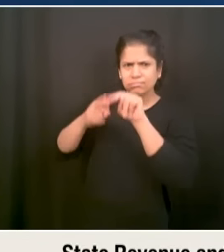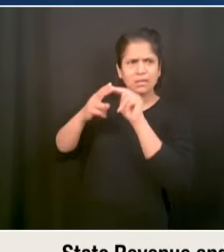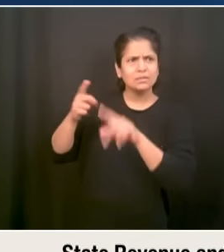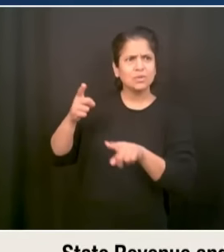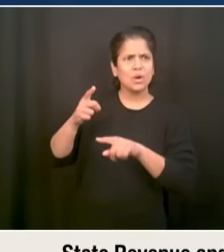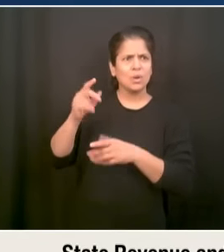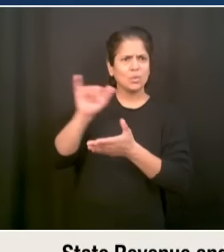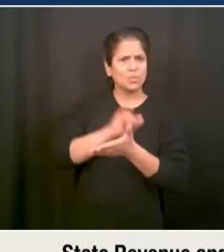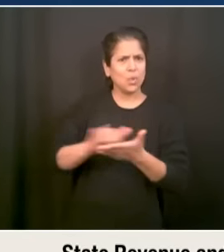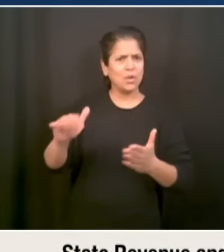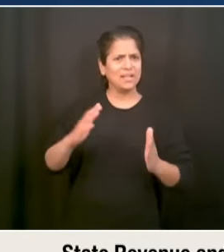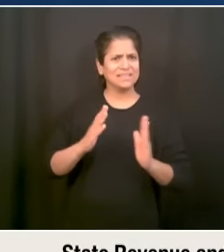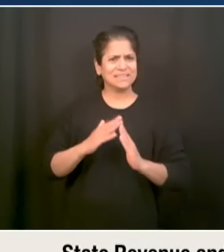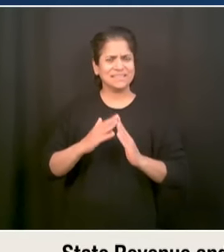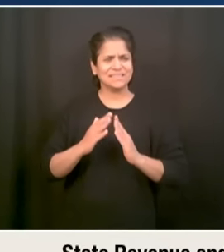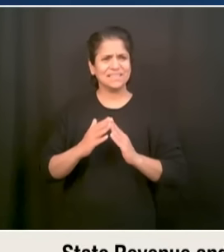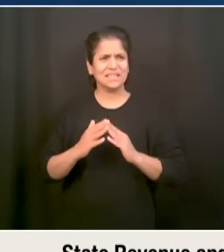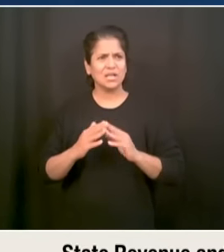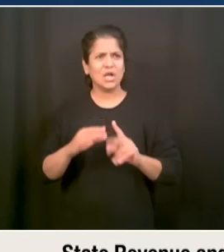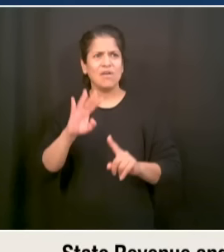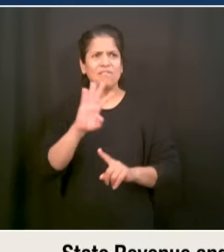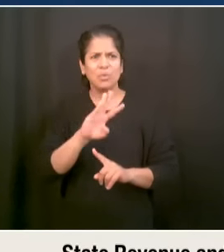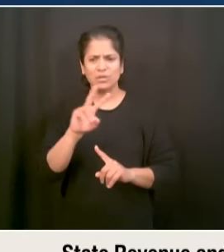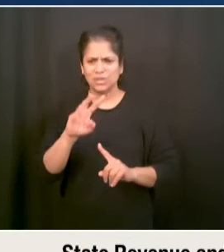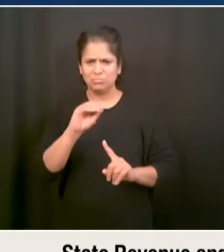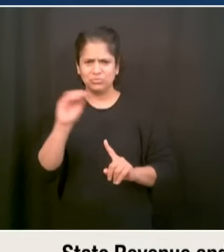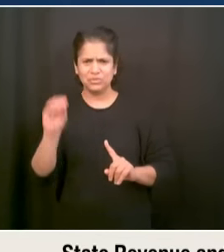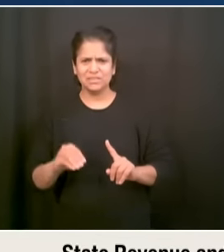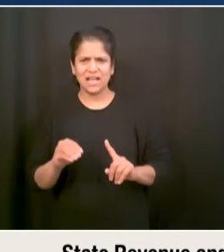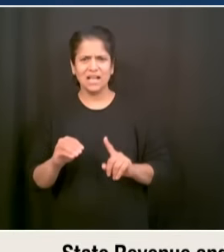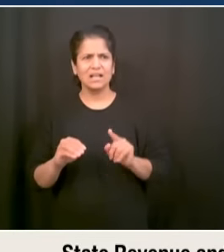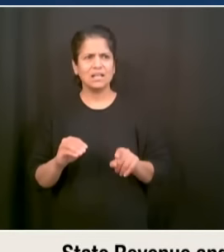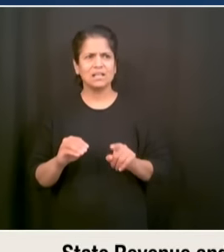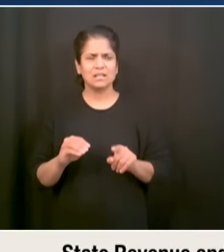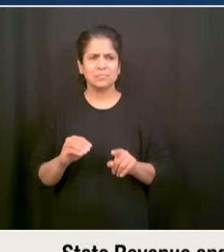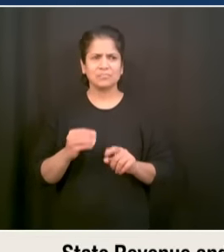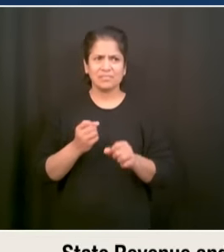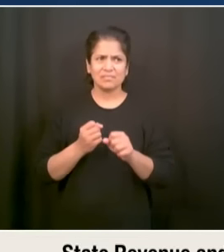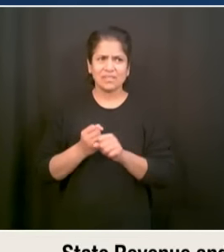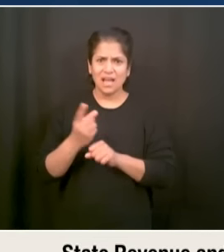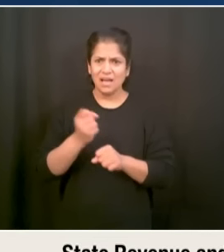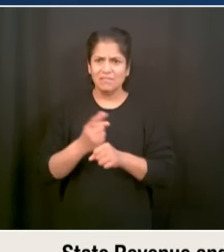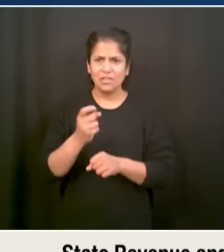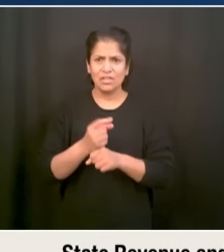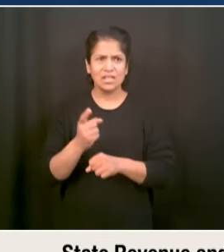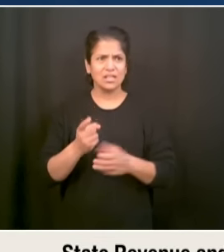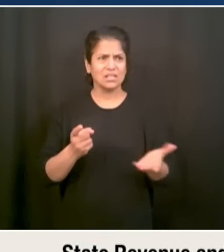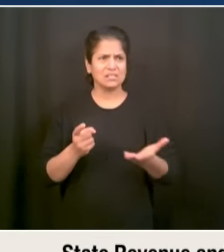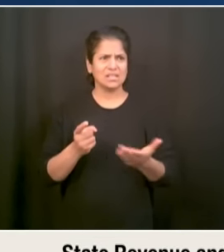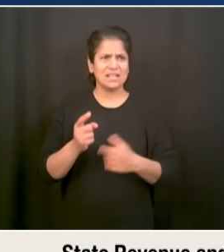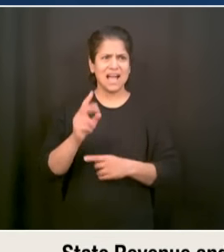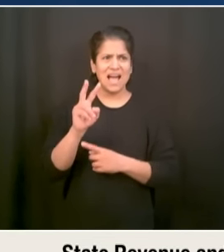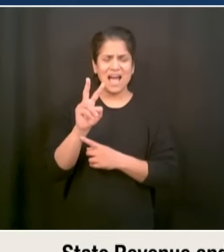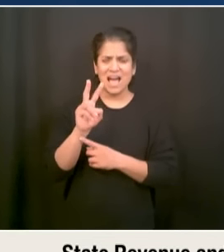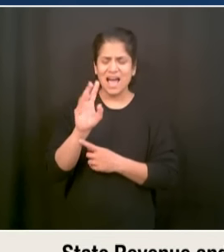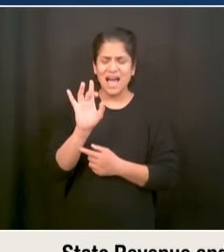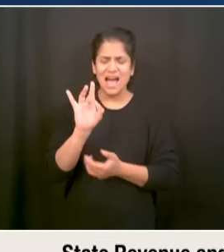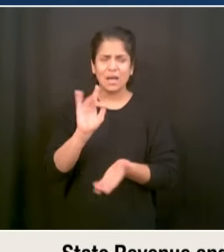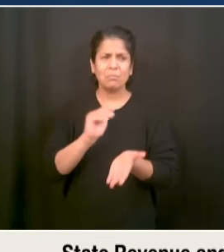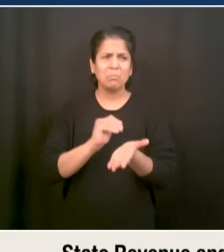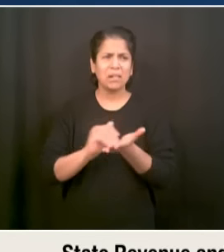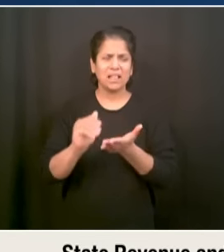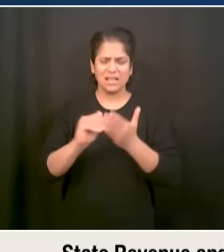or $15 billion. Annually, that is an $8 billion shortfall of what our city was